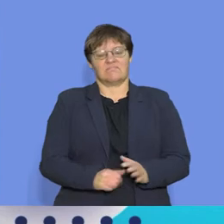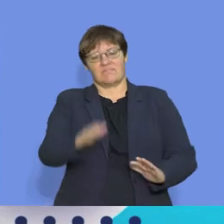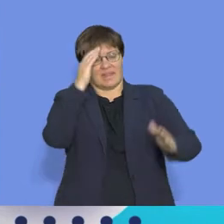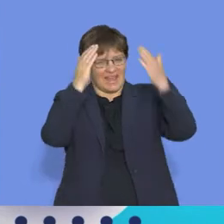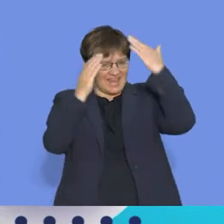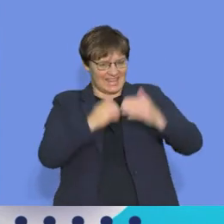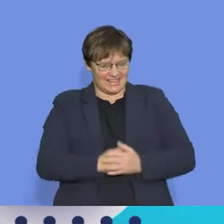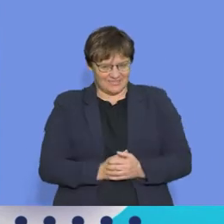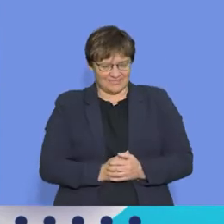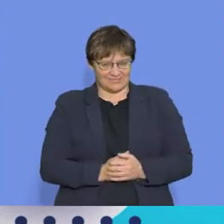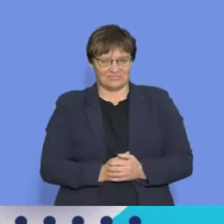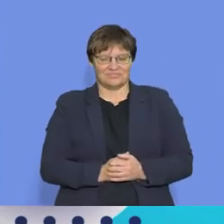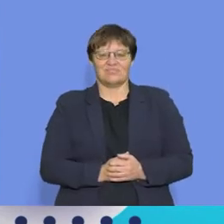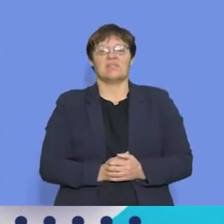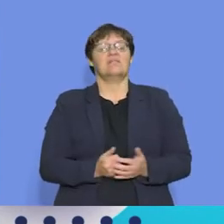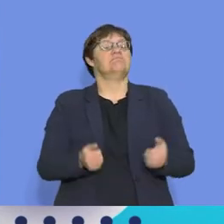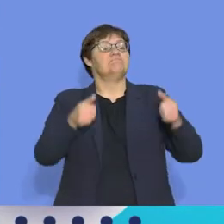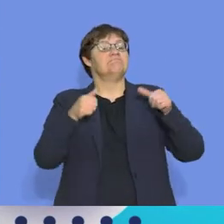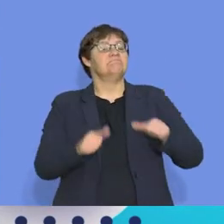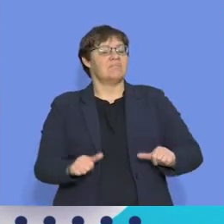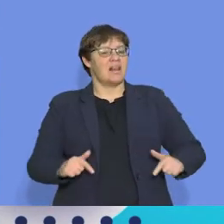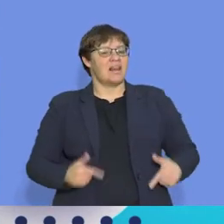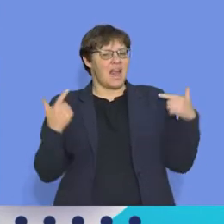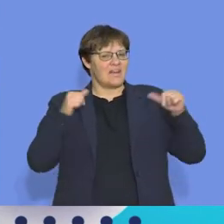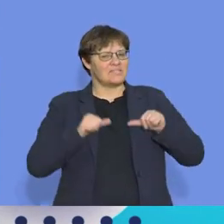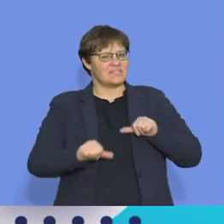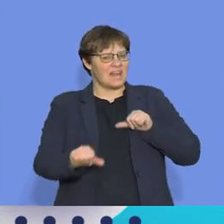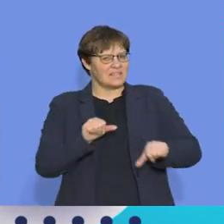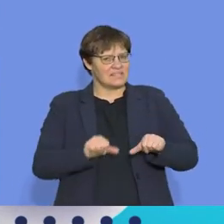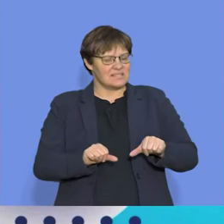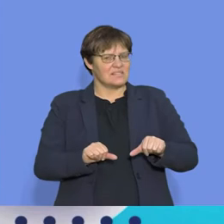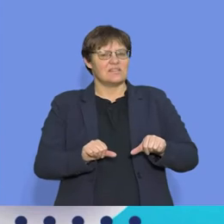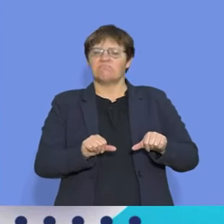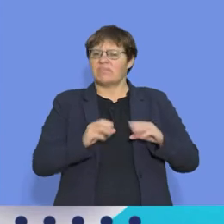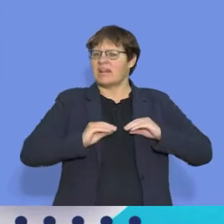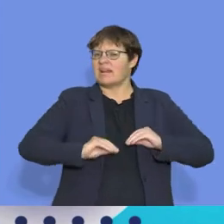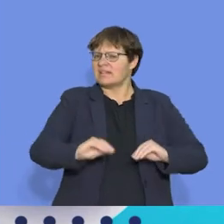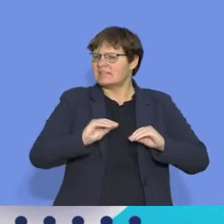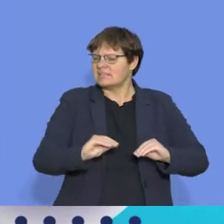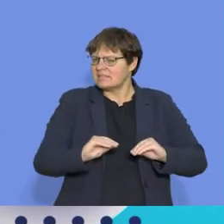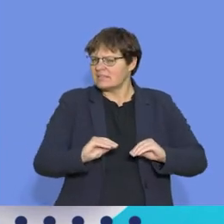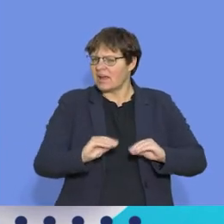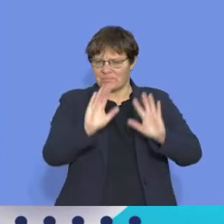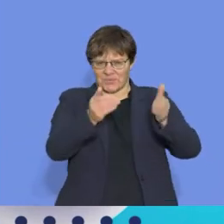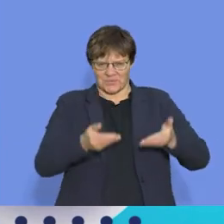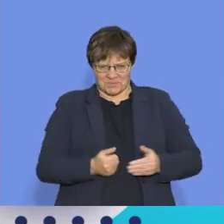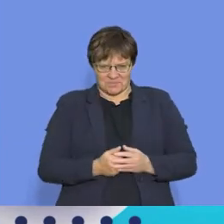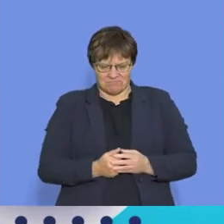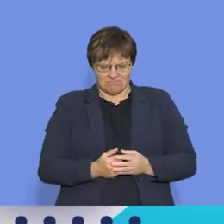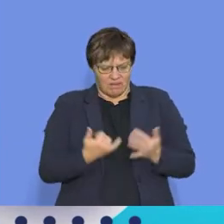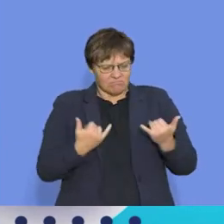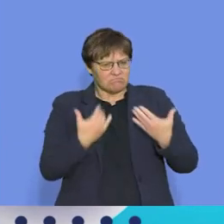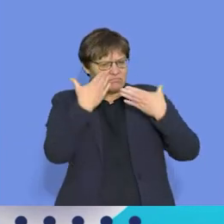Hello, and welcome to the next set of life sciences lessons in which we are looking at the history